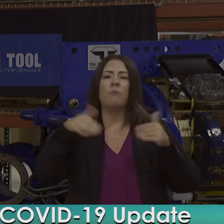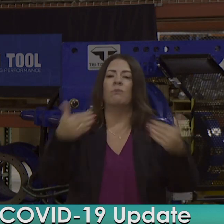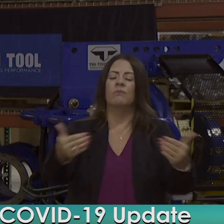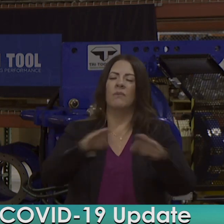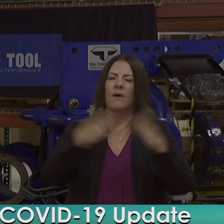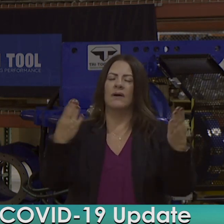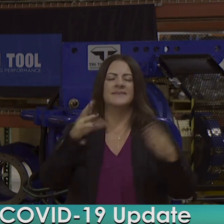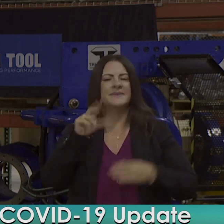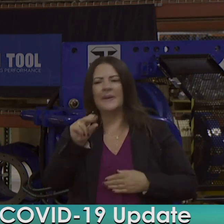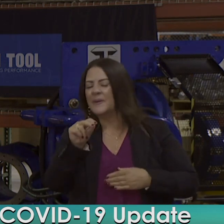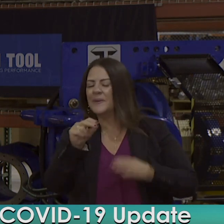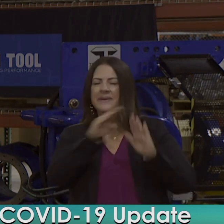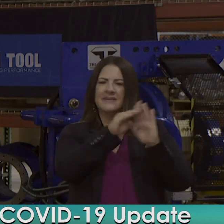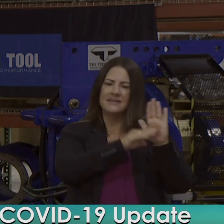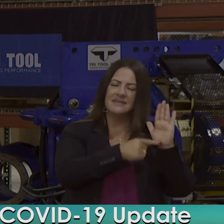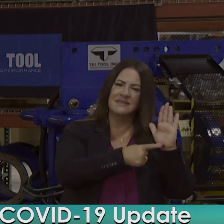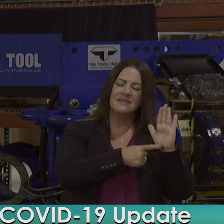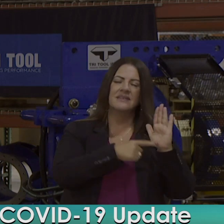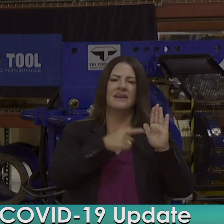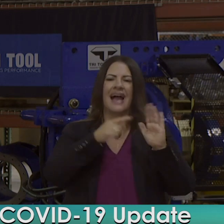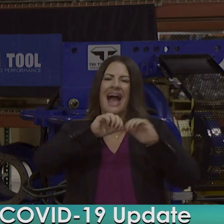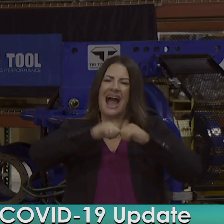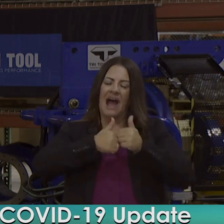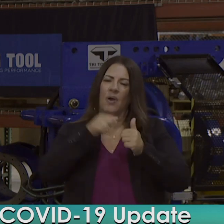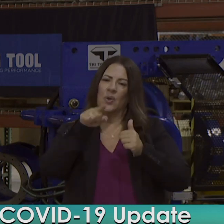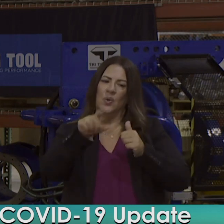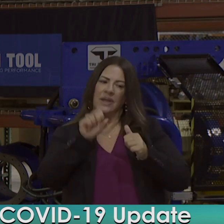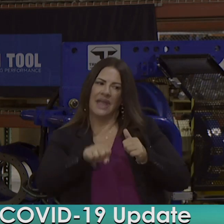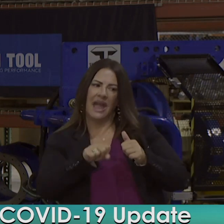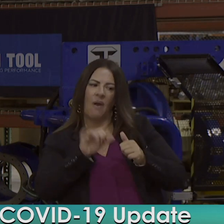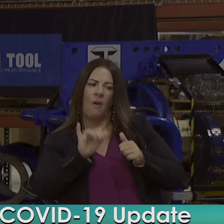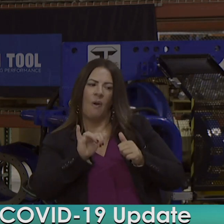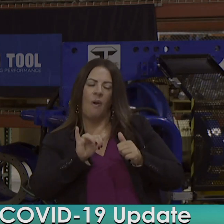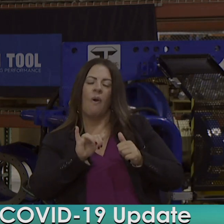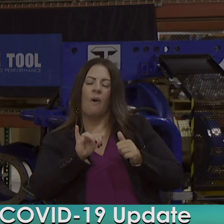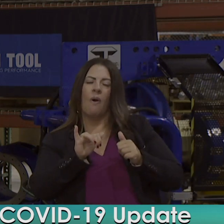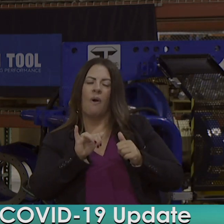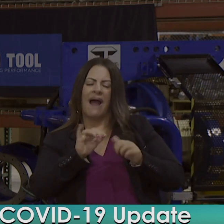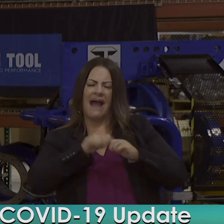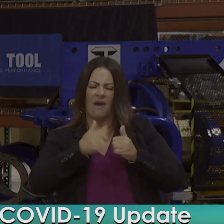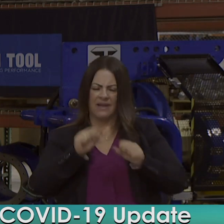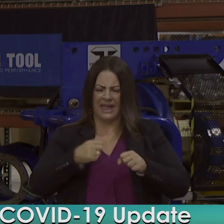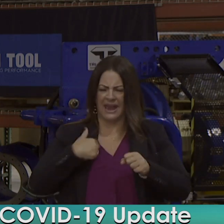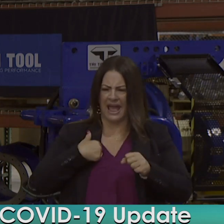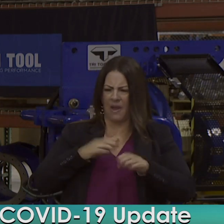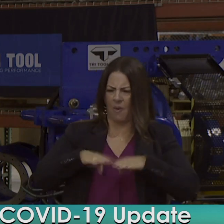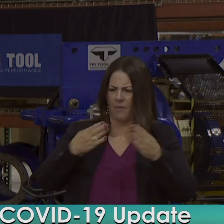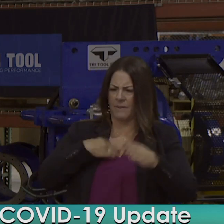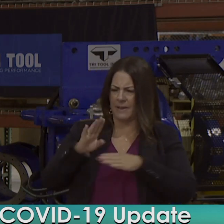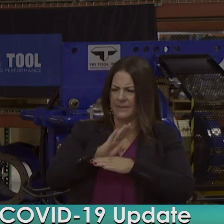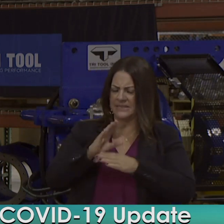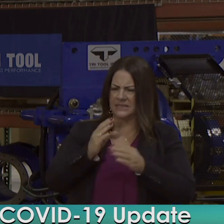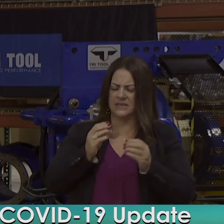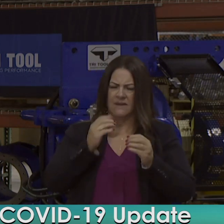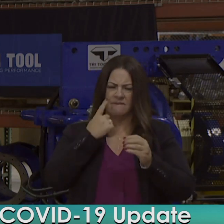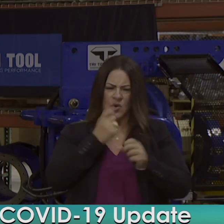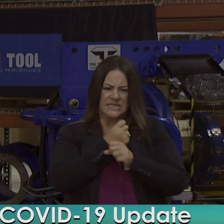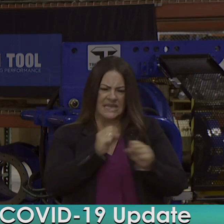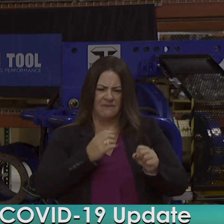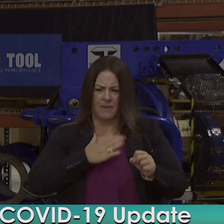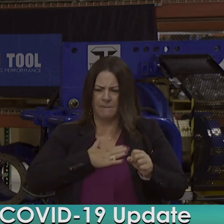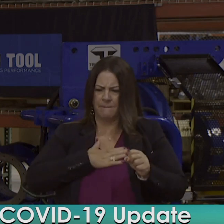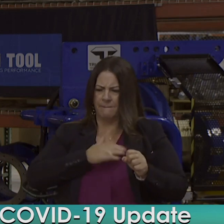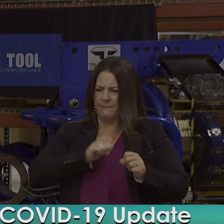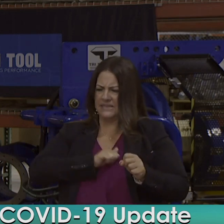putting out guidelines is how to safely reopen, not when to safely reopen. And I say that also in the context of the